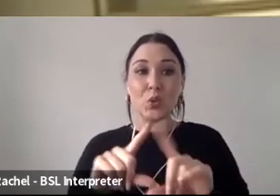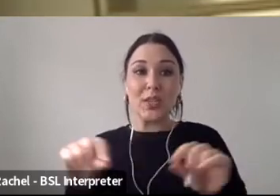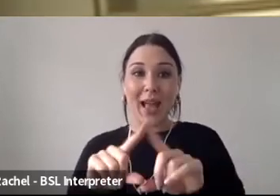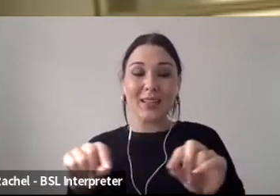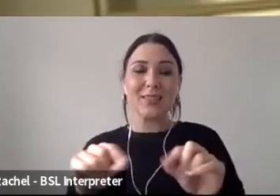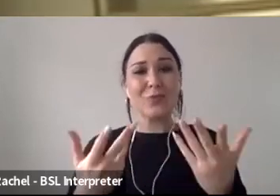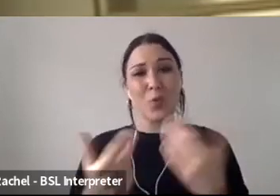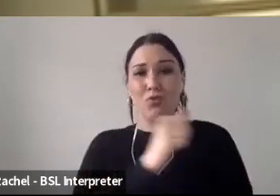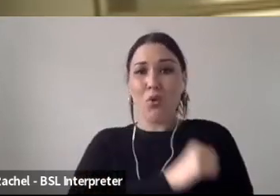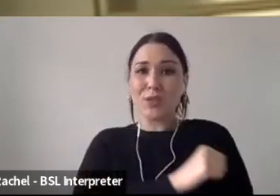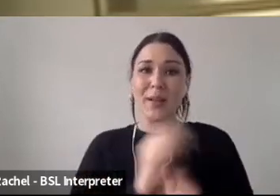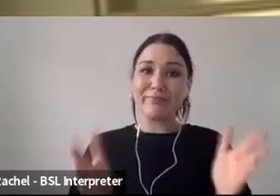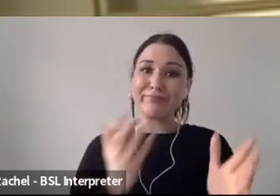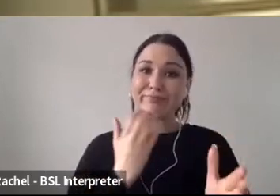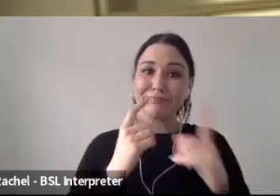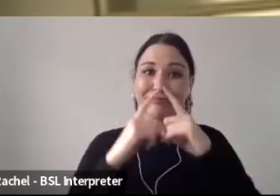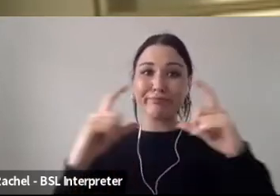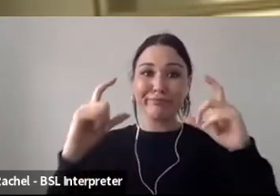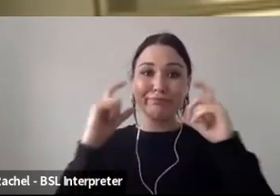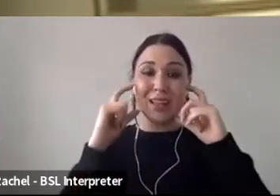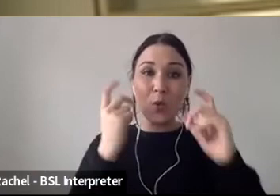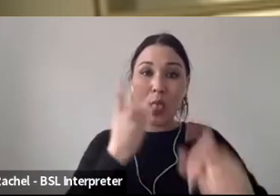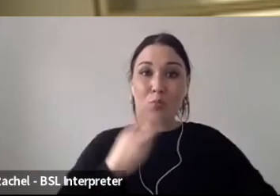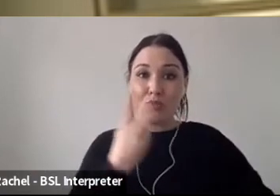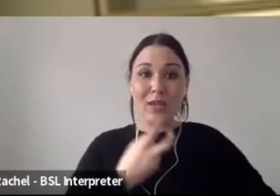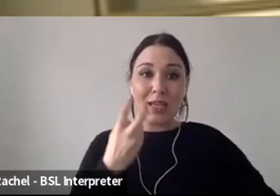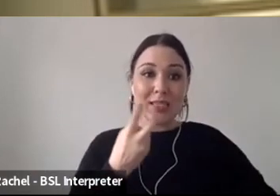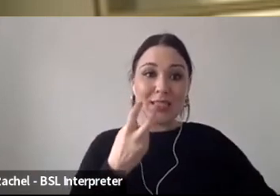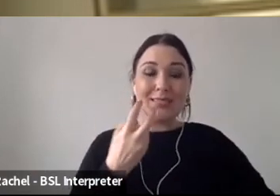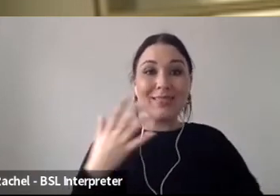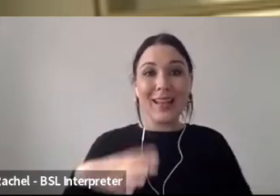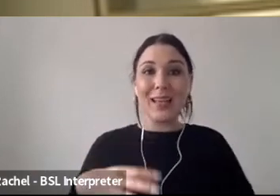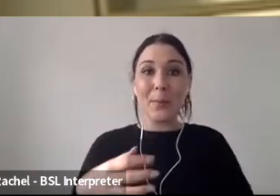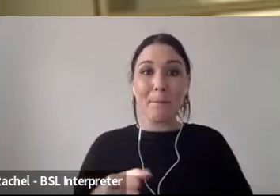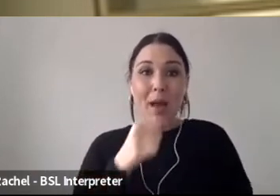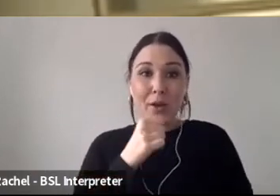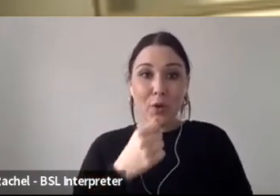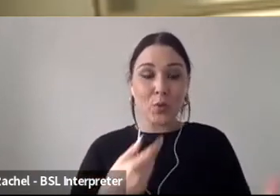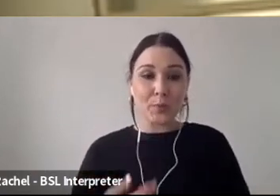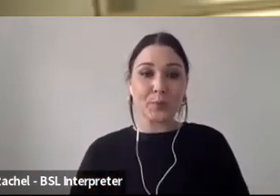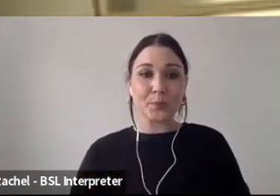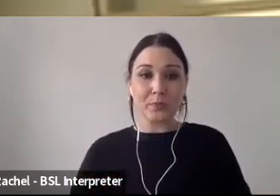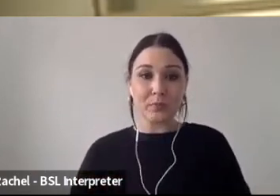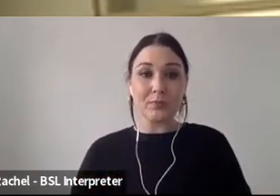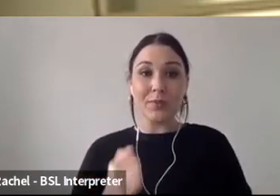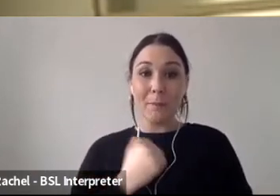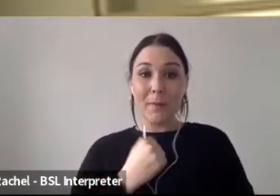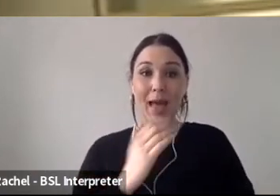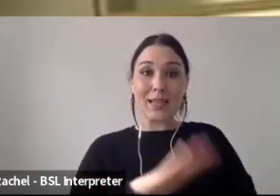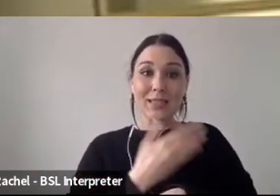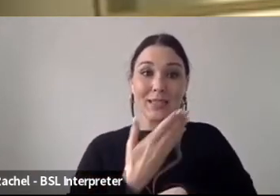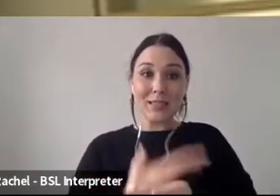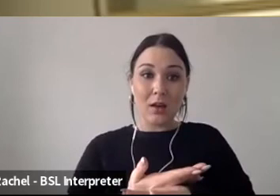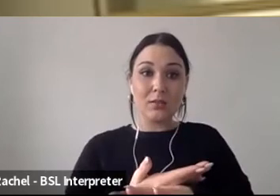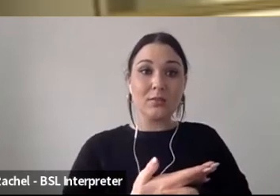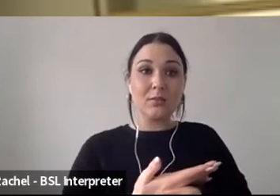mask. And if you lip read or something, you can use the microphone. And one of my sons is a doctor,